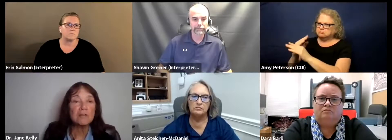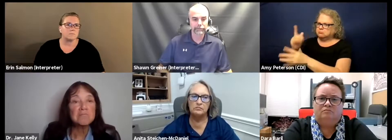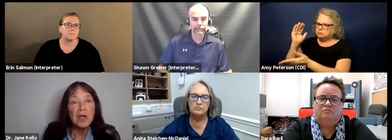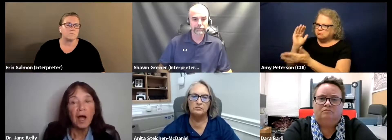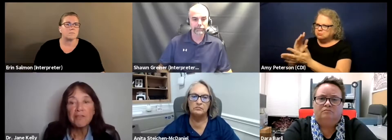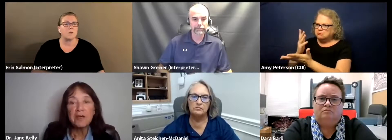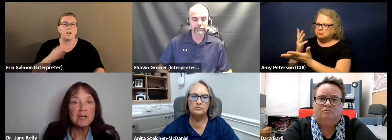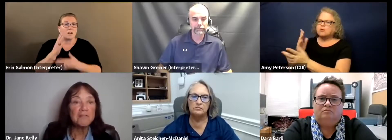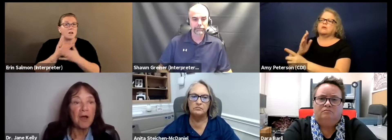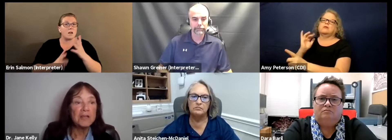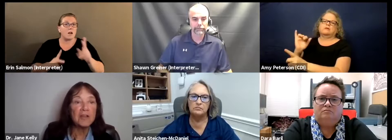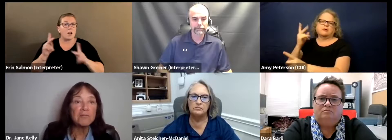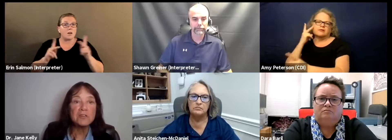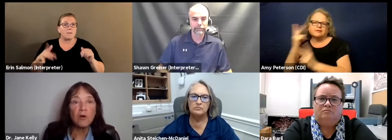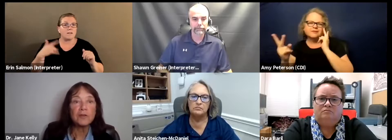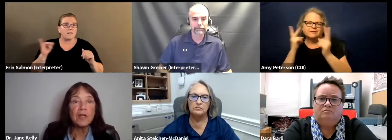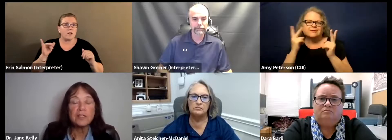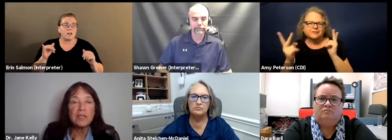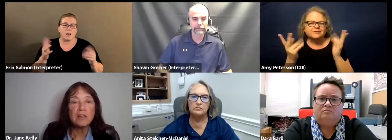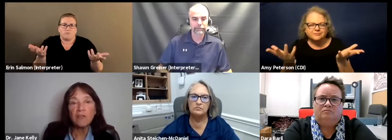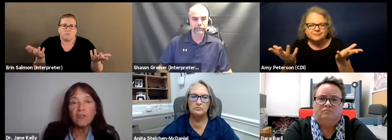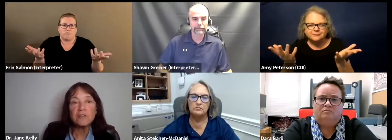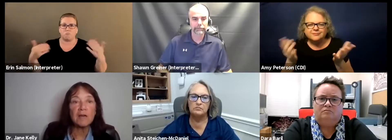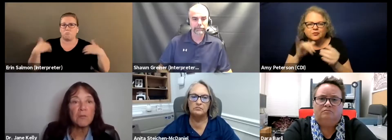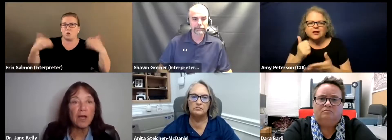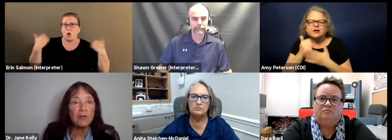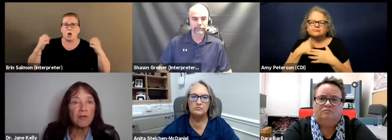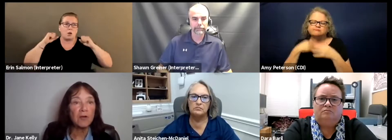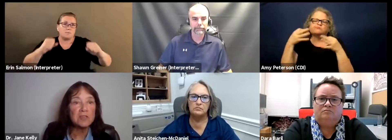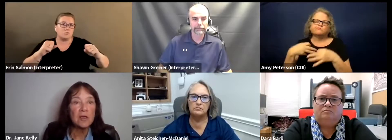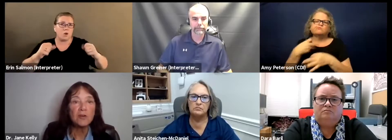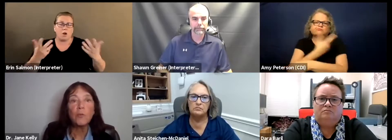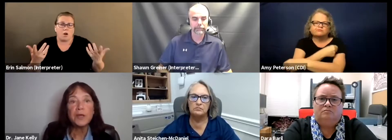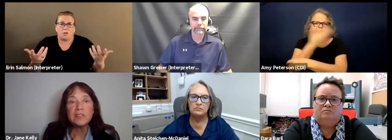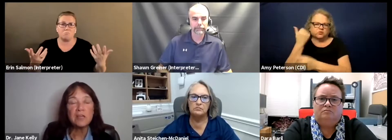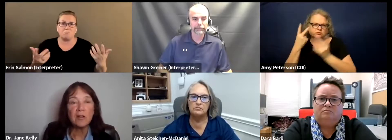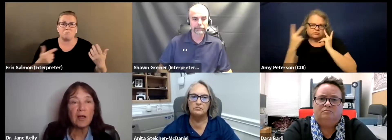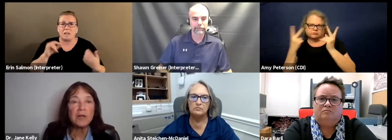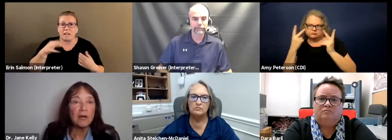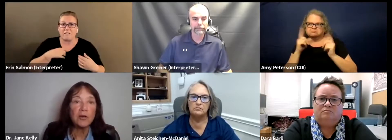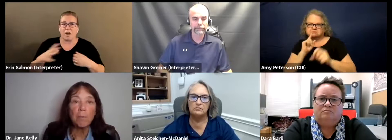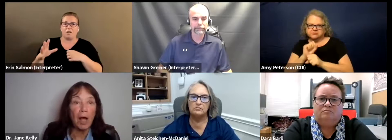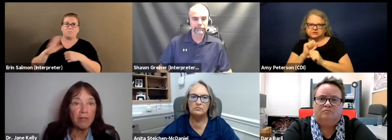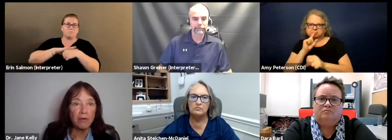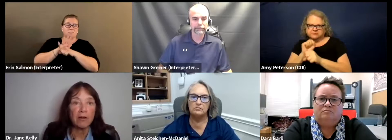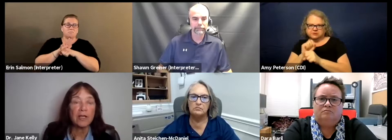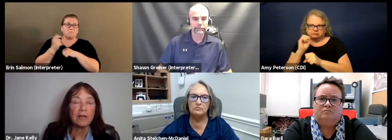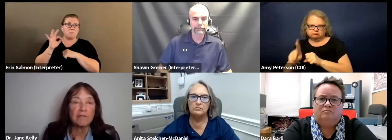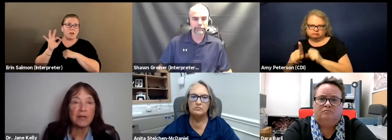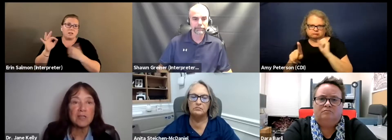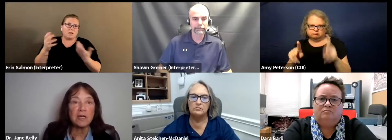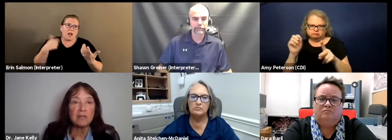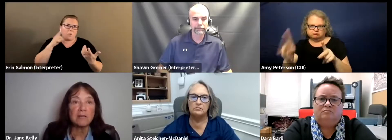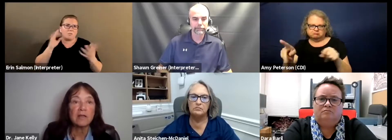strong, and I think if I get this COVID-19, I'll just have a mild virus, no big deal. I'm not going to bother